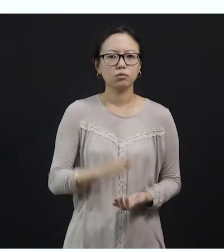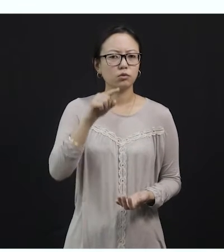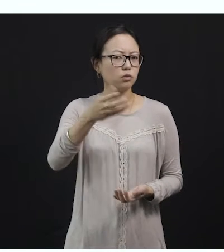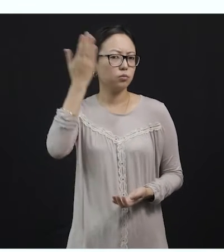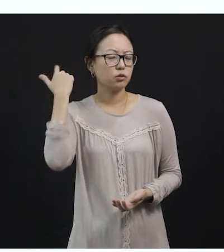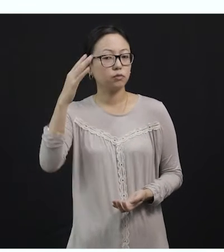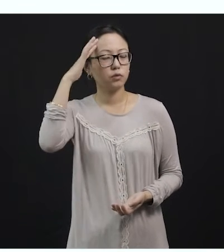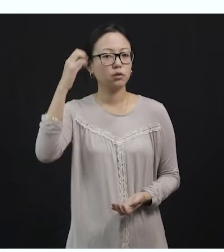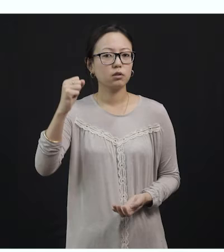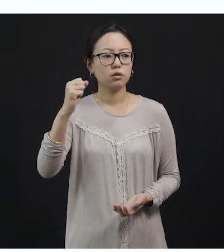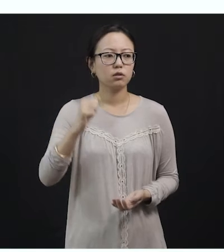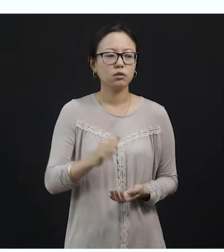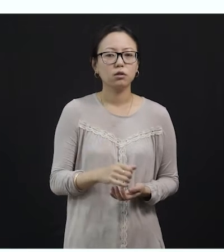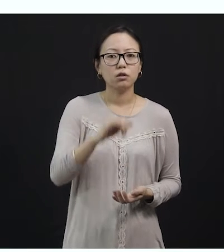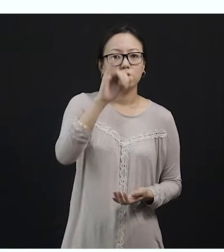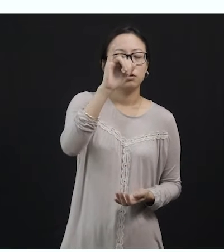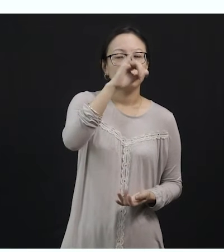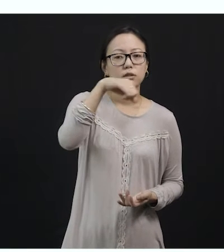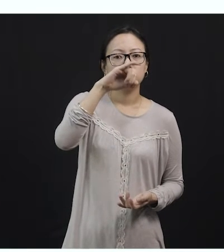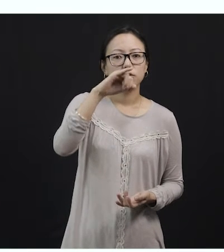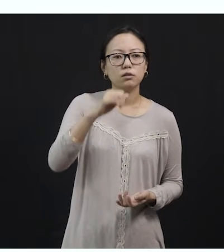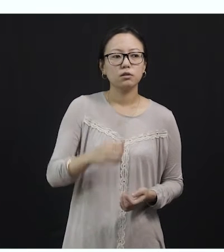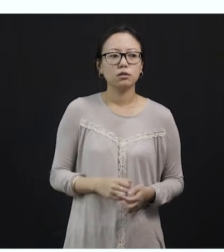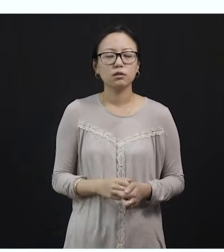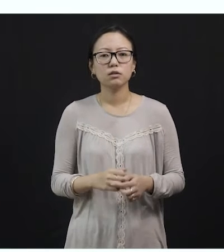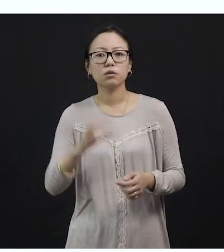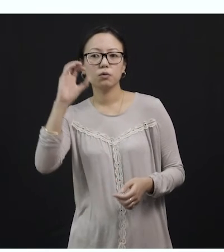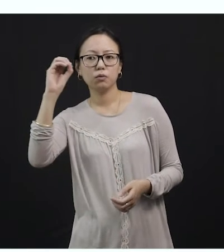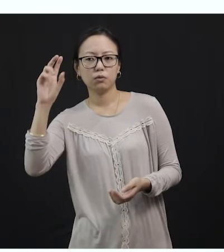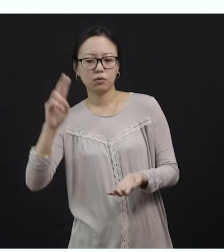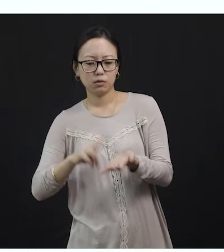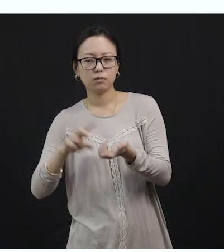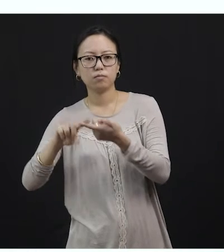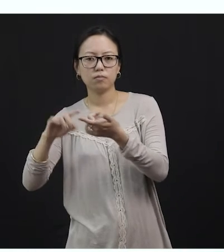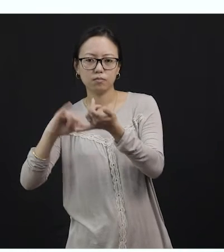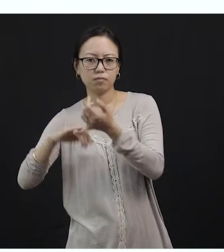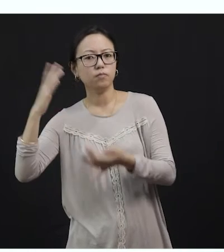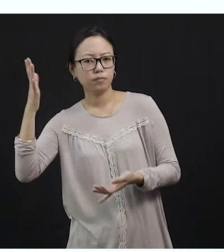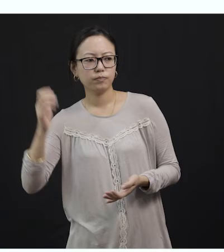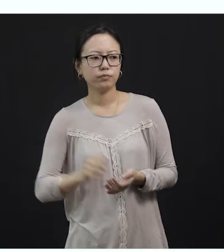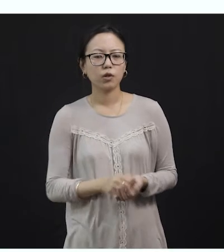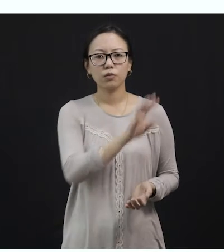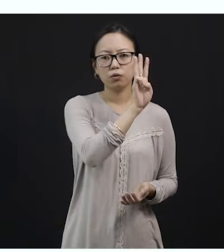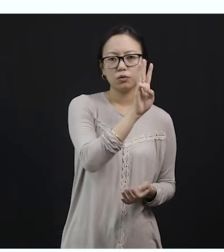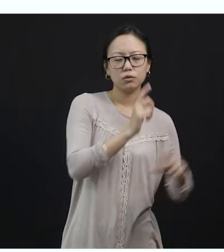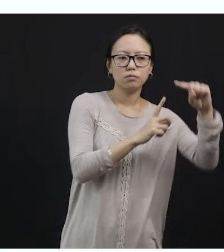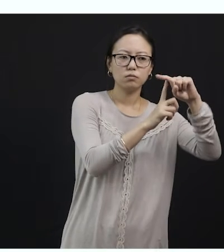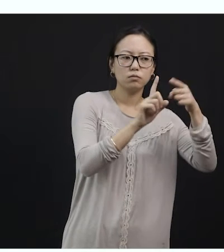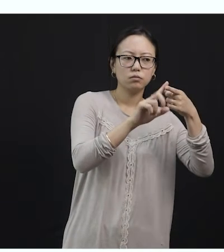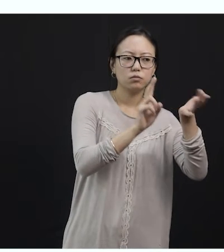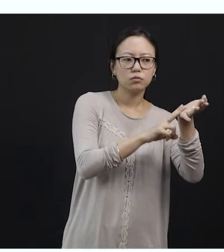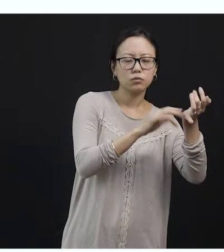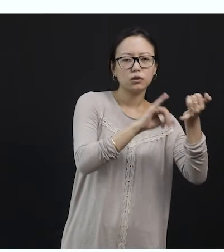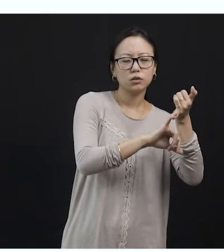place, 3 is in tens place. Yes, very good. Now, let's write this. In tens place, we will